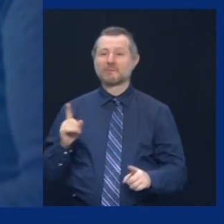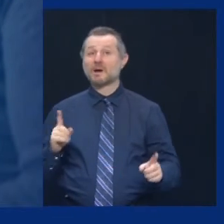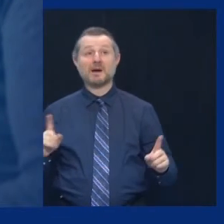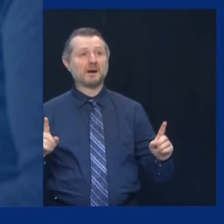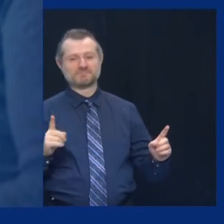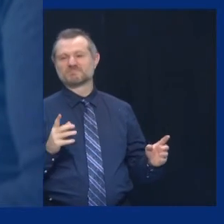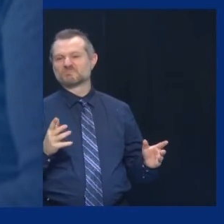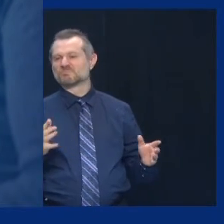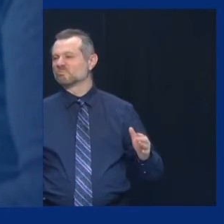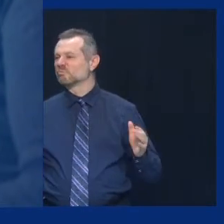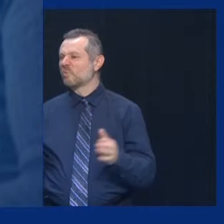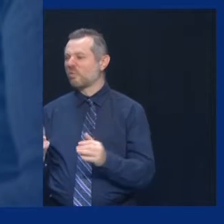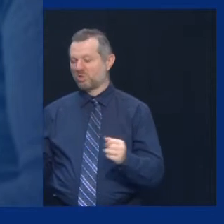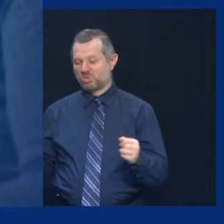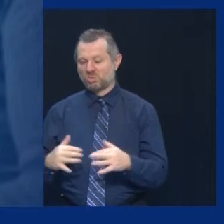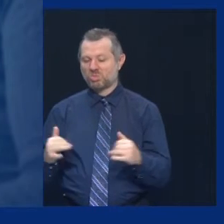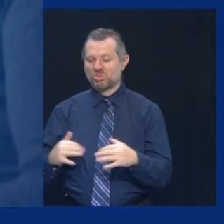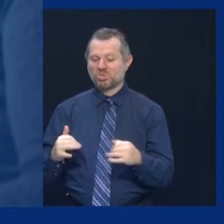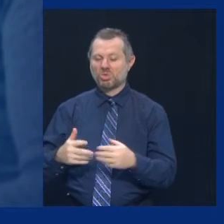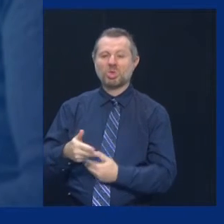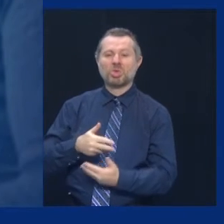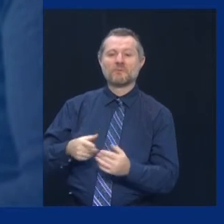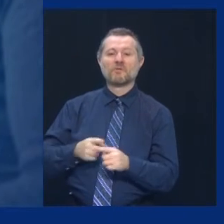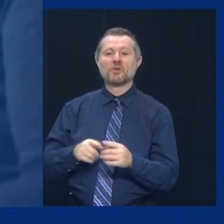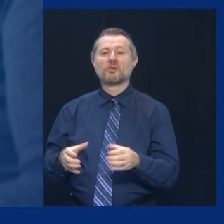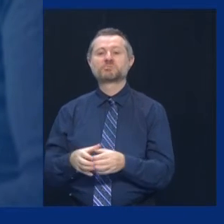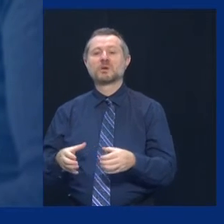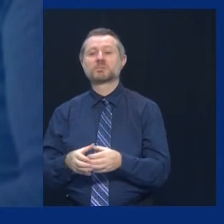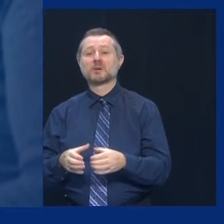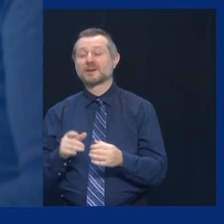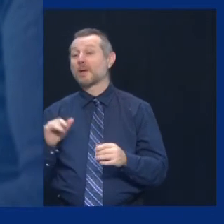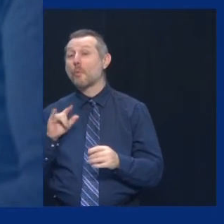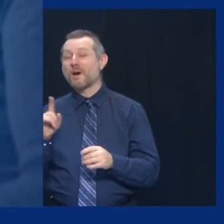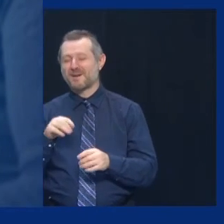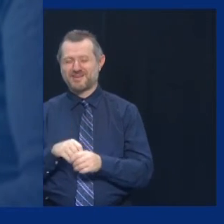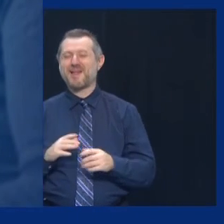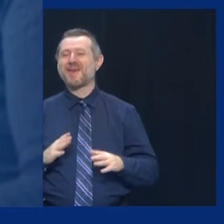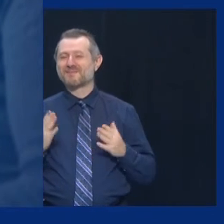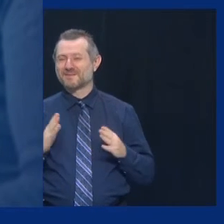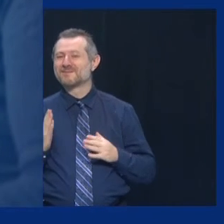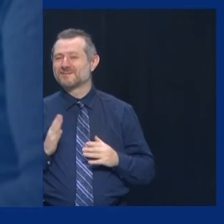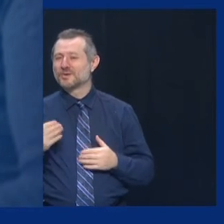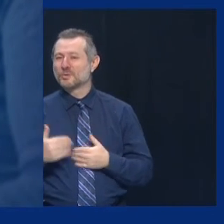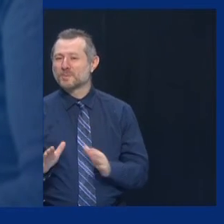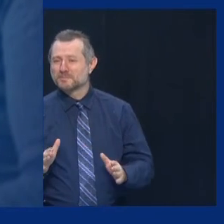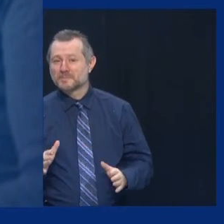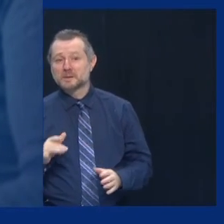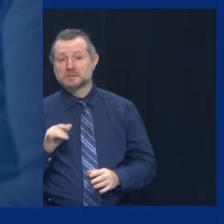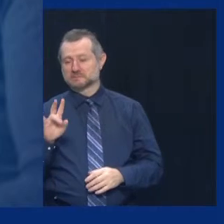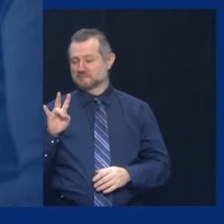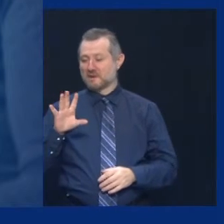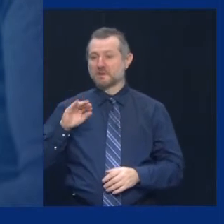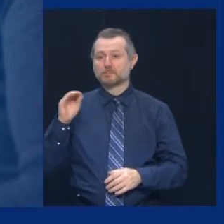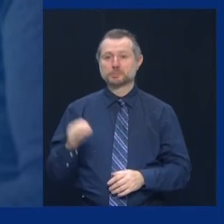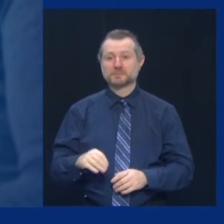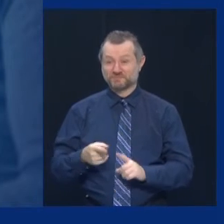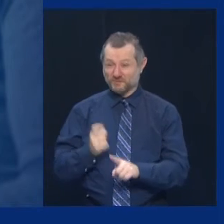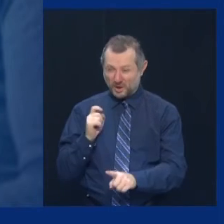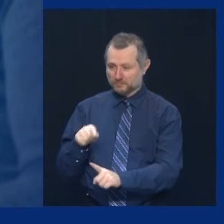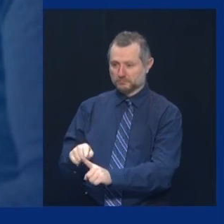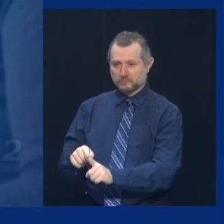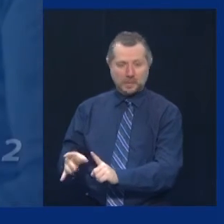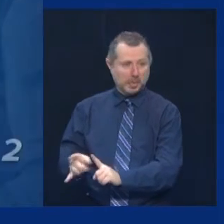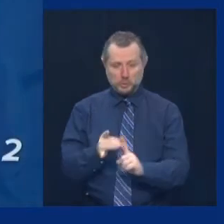gatherings, living room spread. 75% of the spread is coming from that area. Everything else